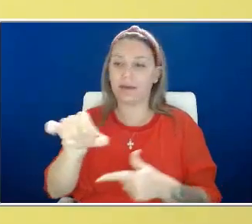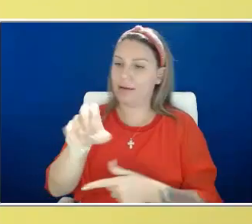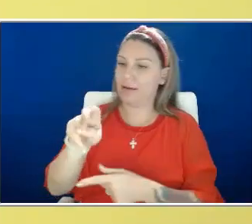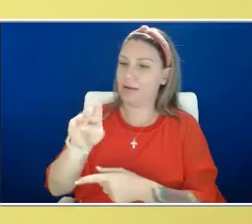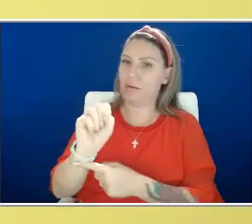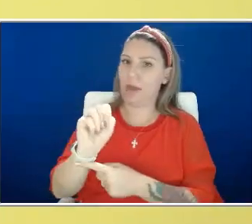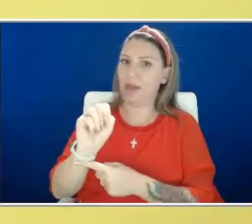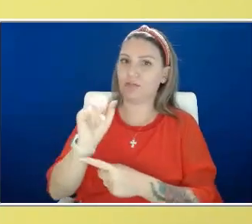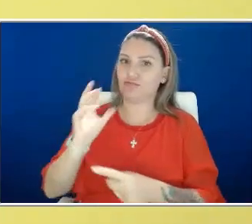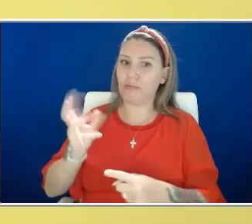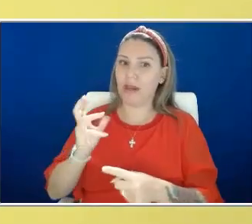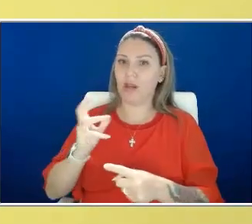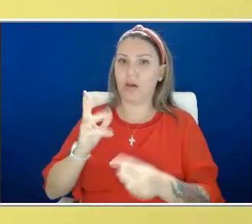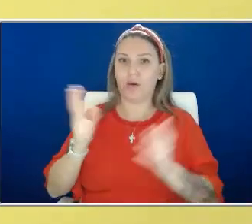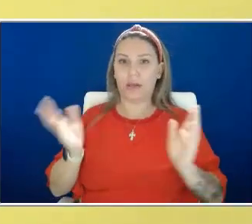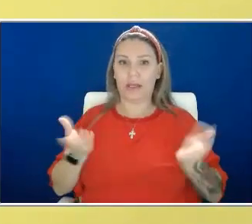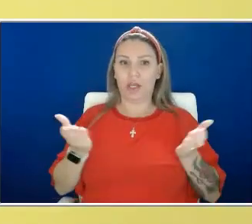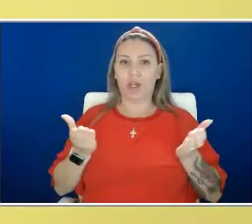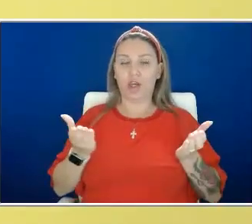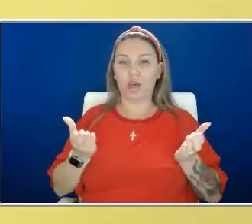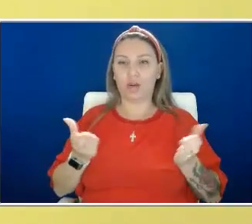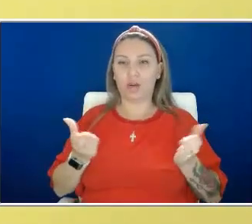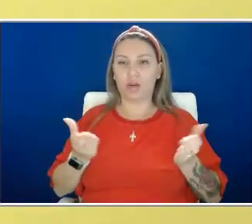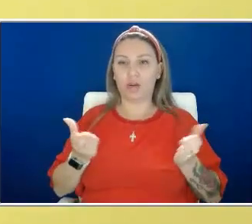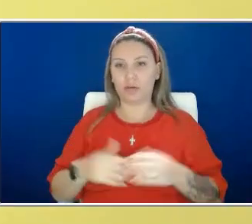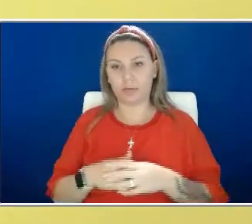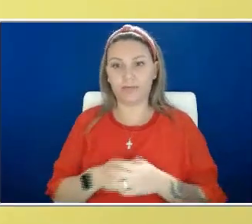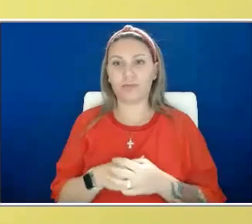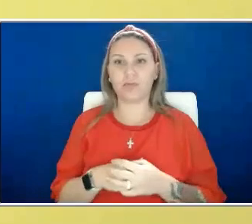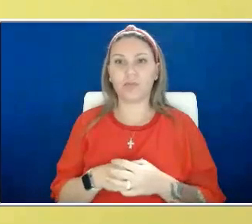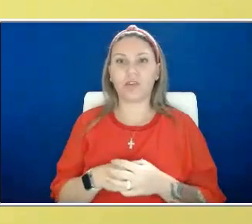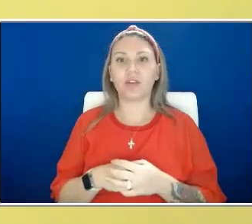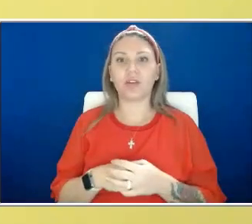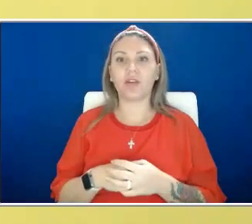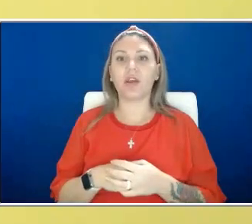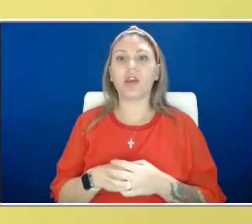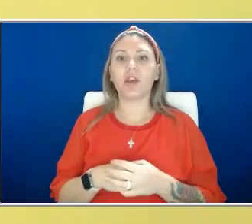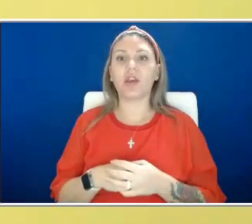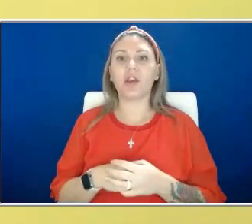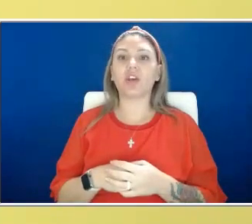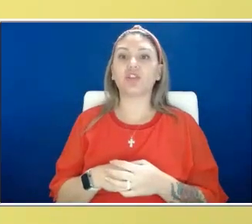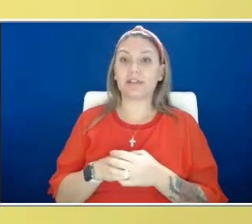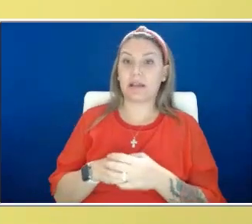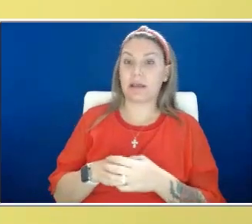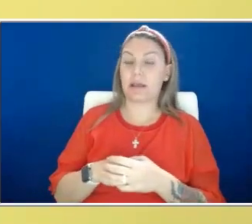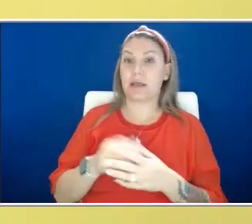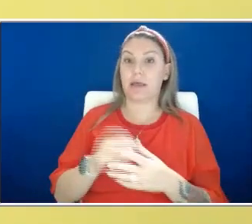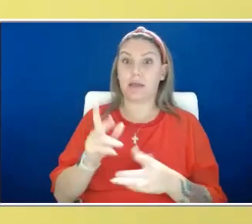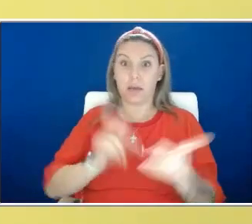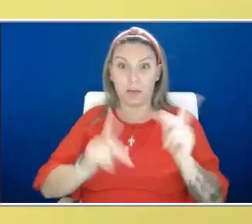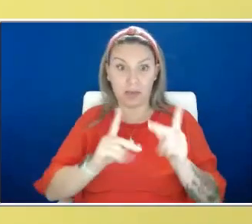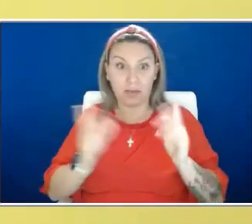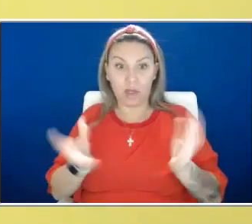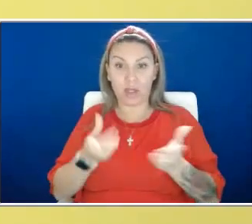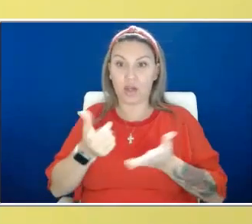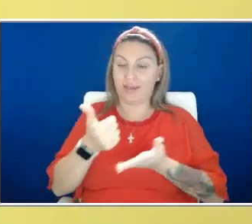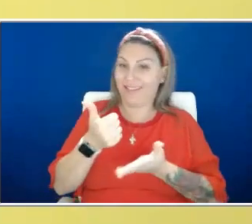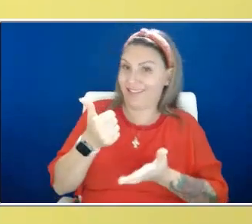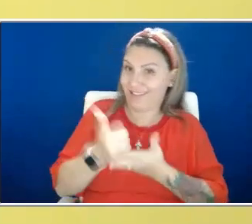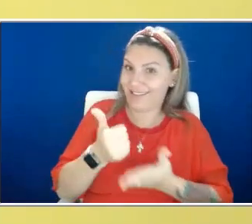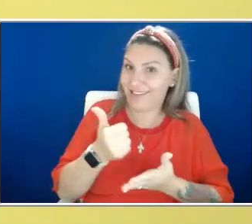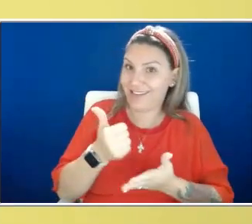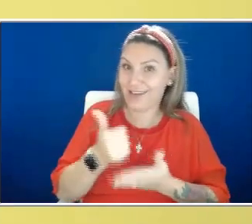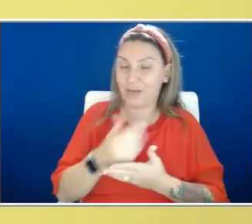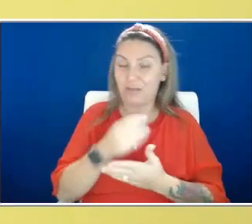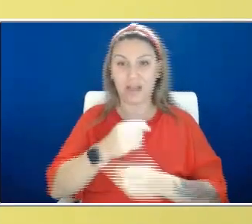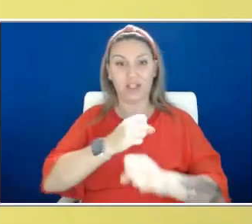in the stands. So I think just the fan help people that are here, and security that